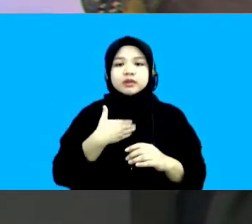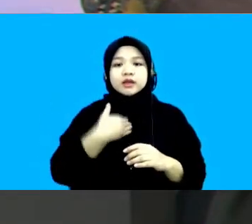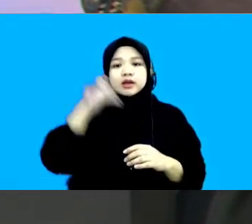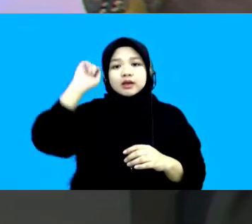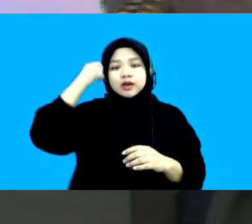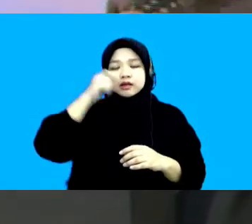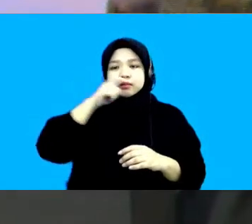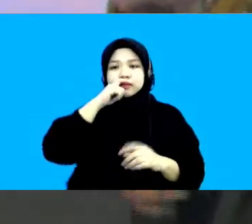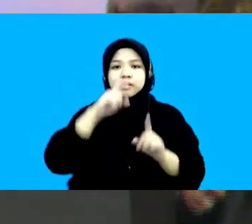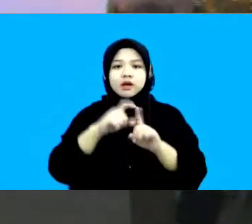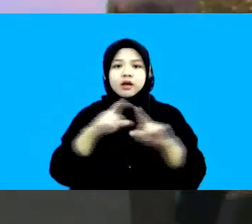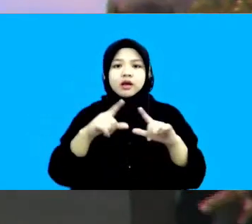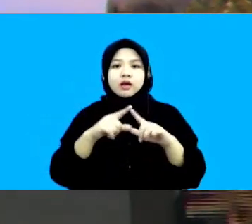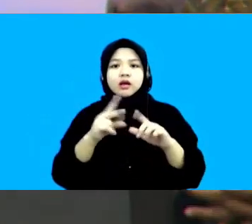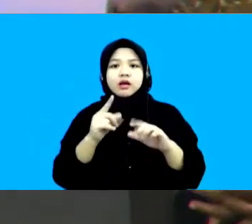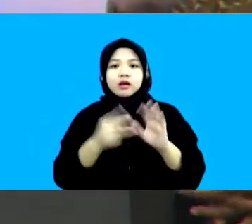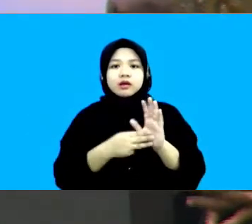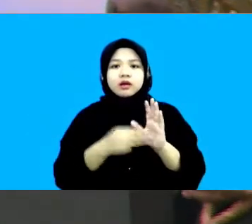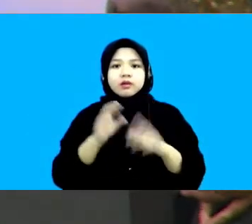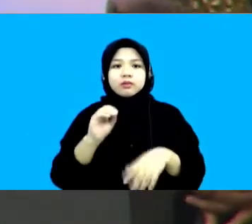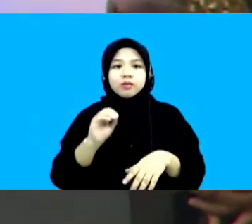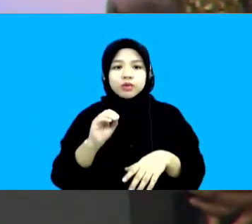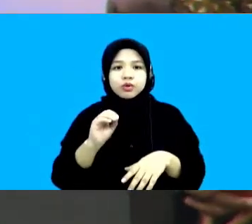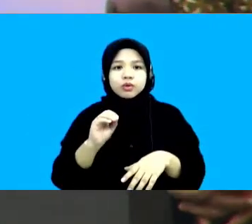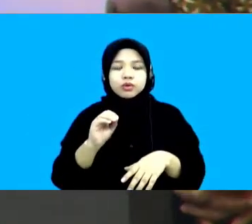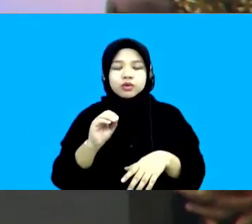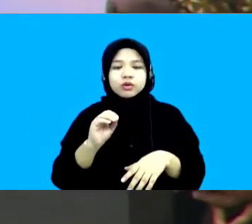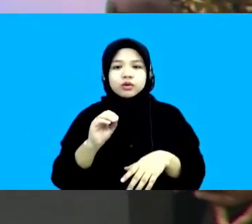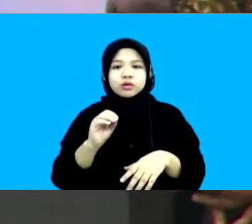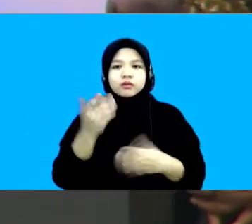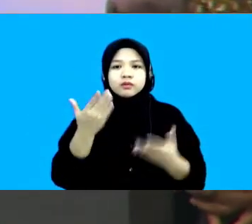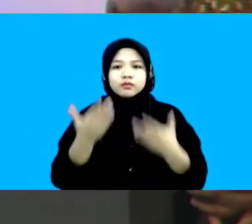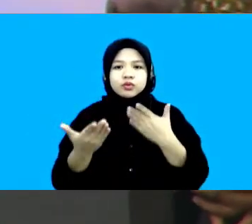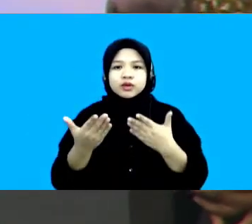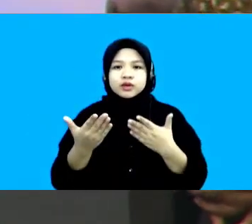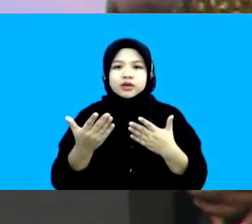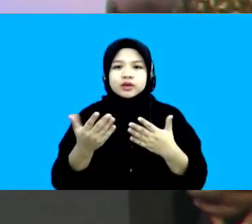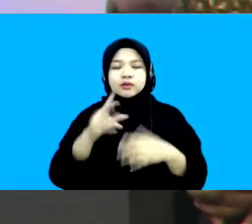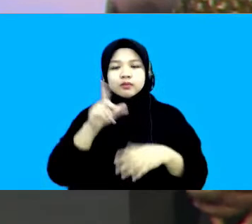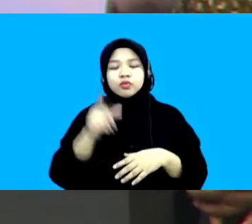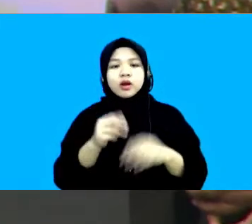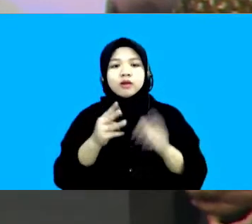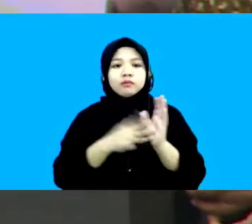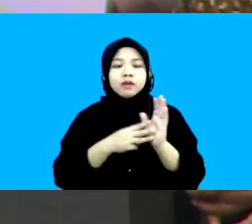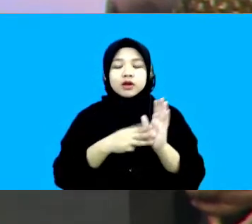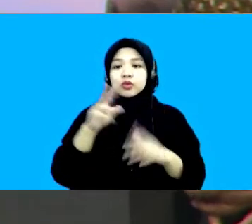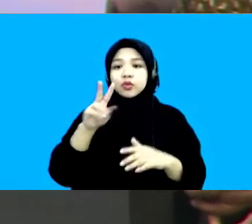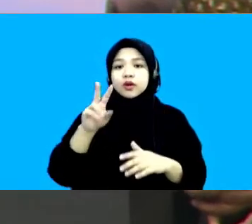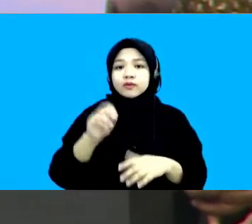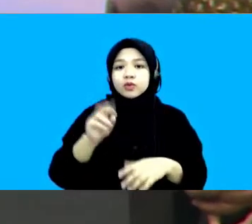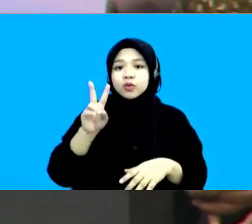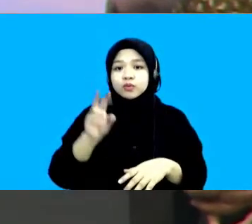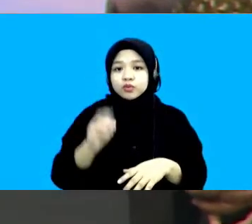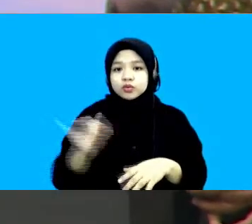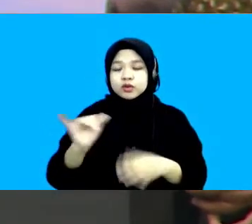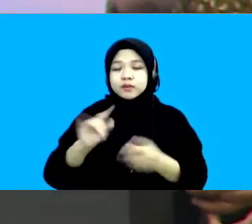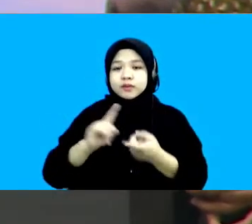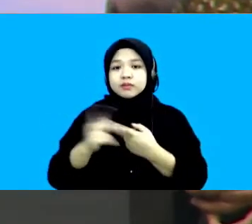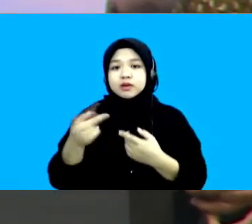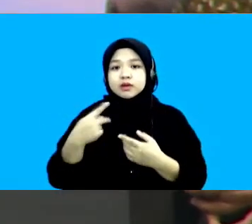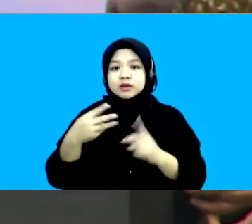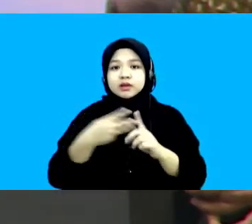them to stay at home, you need to compensate them. Yeah. You have to pay them. Yeah. People are being